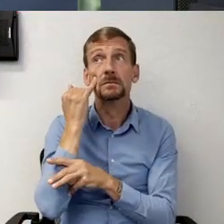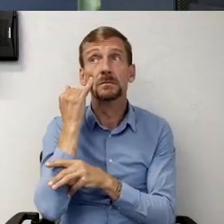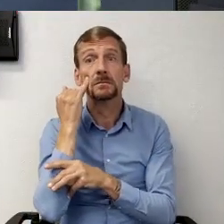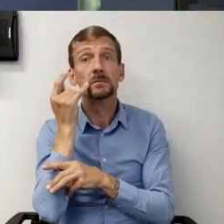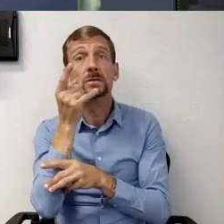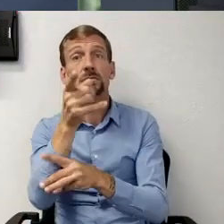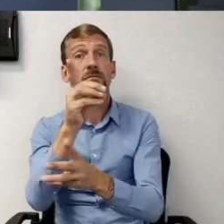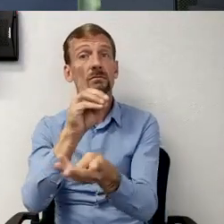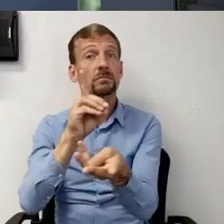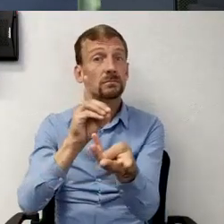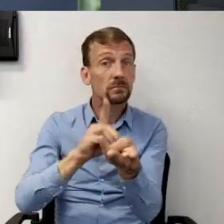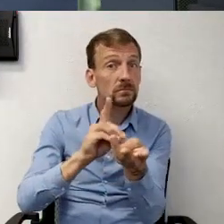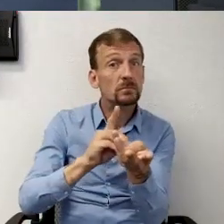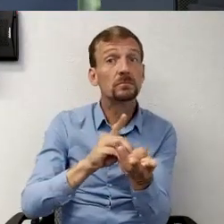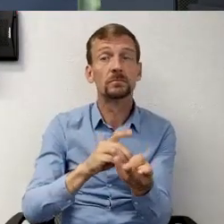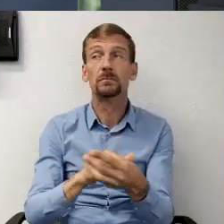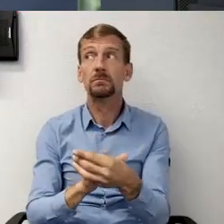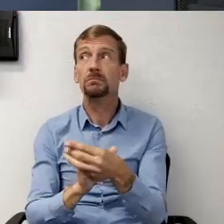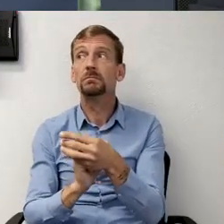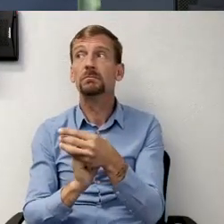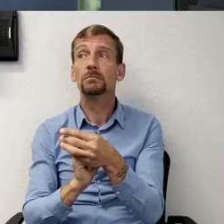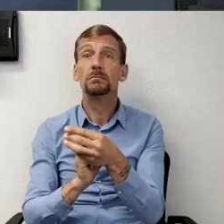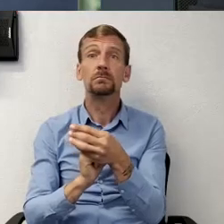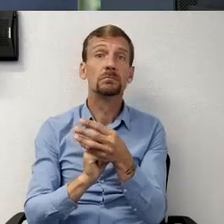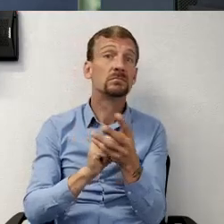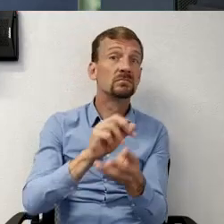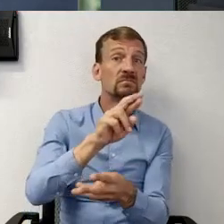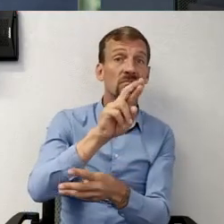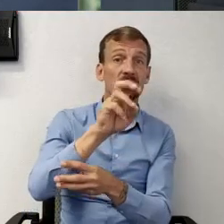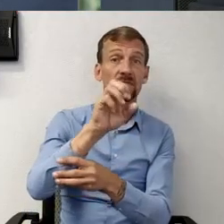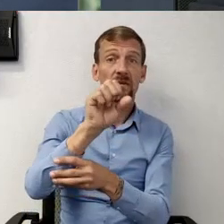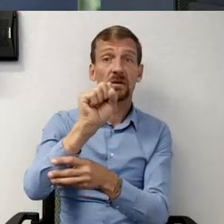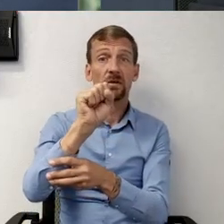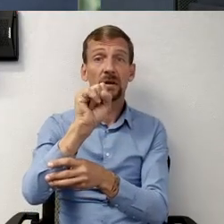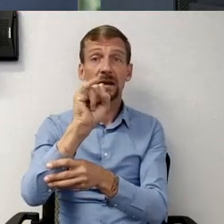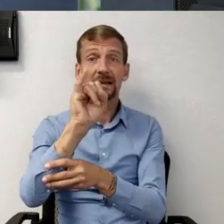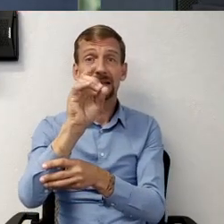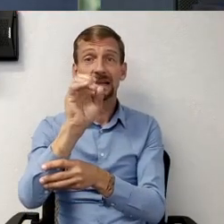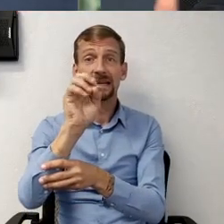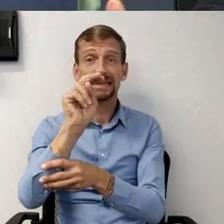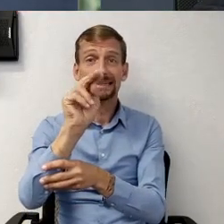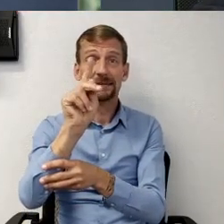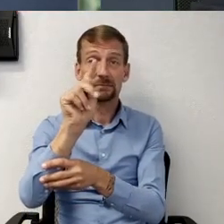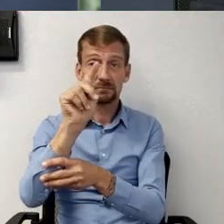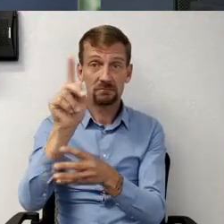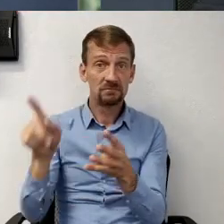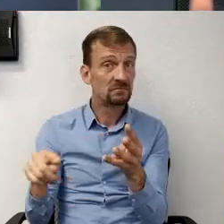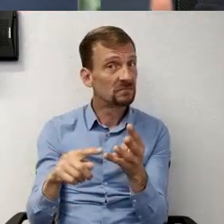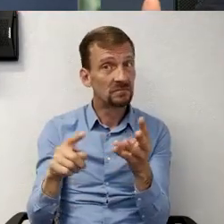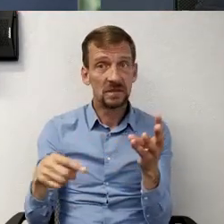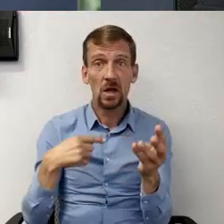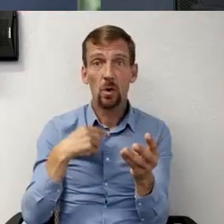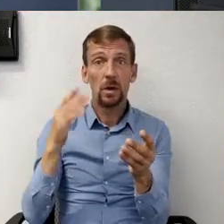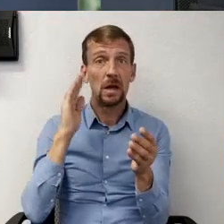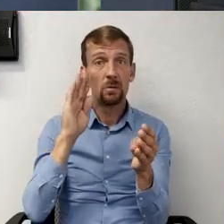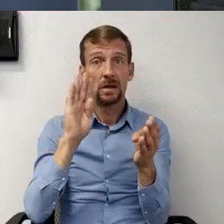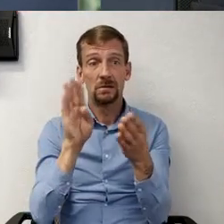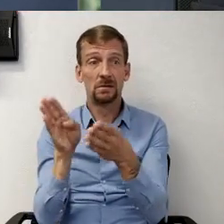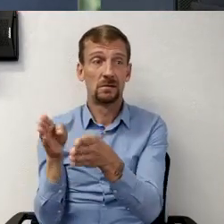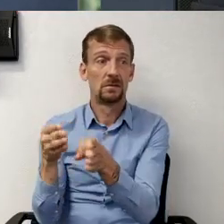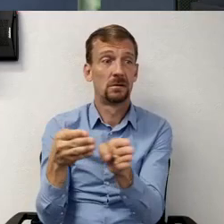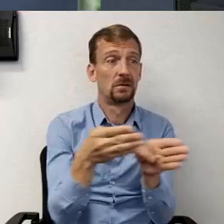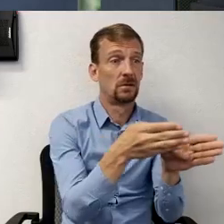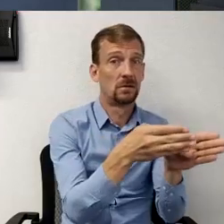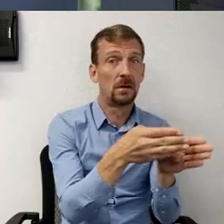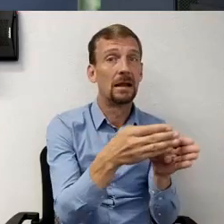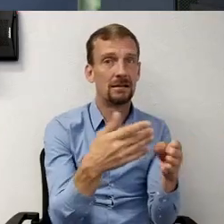a physician, a resident, we generally channel you through our